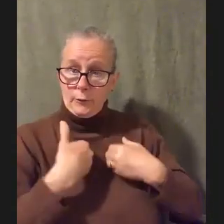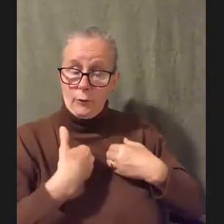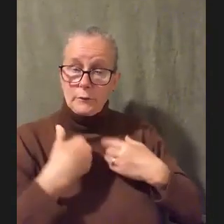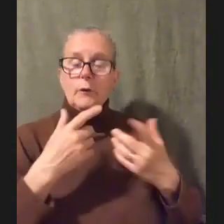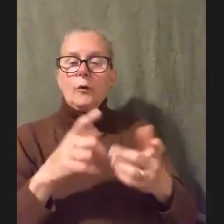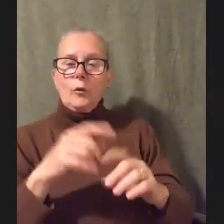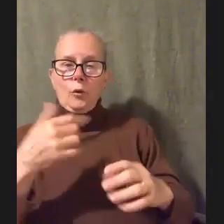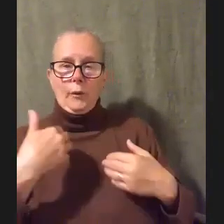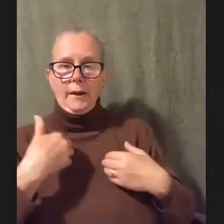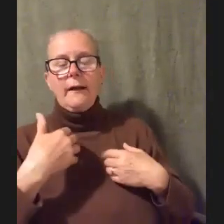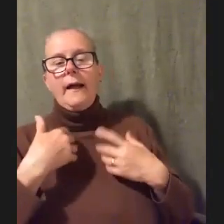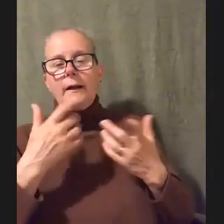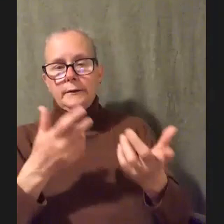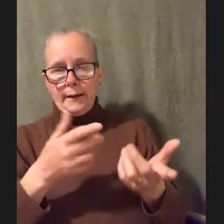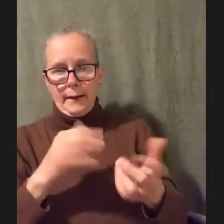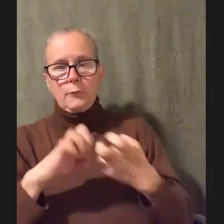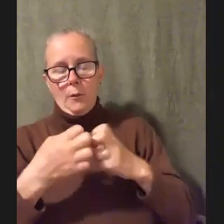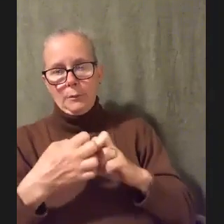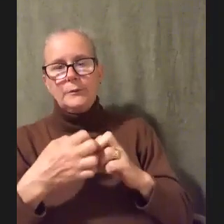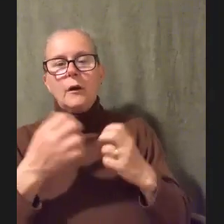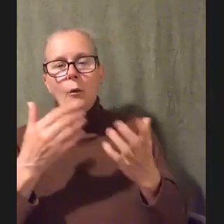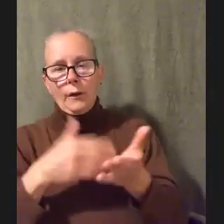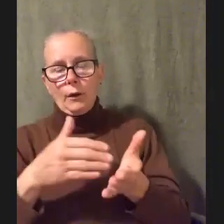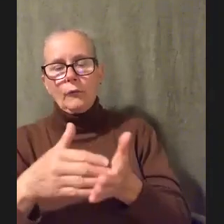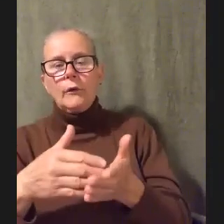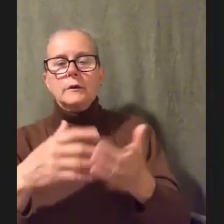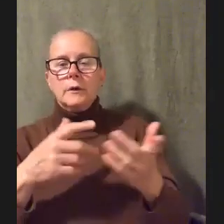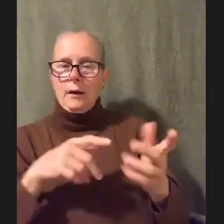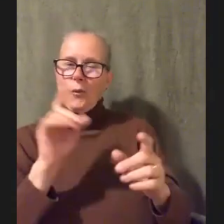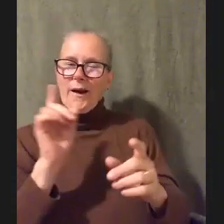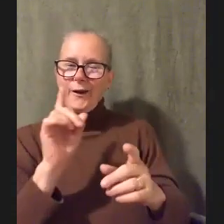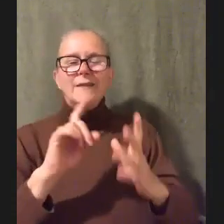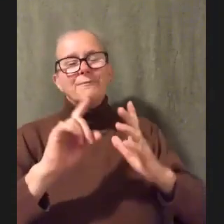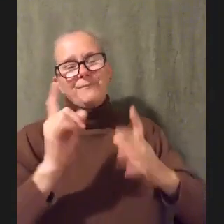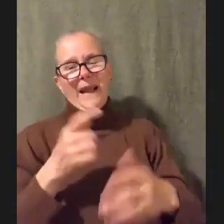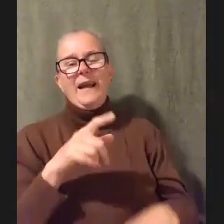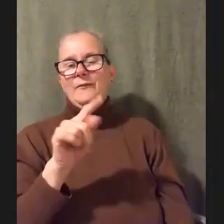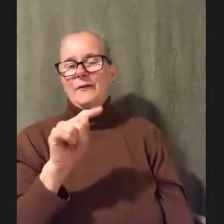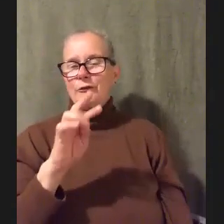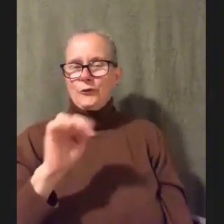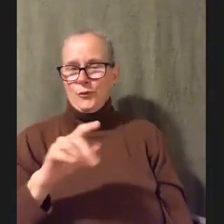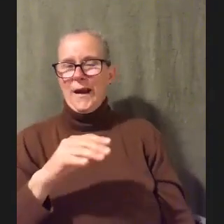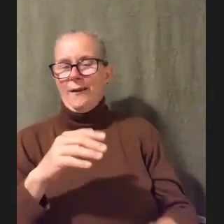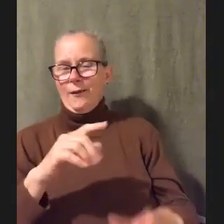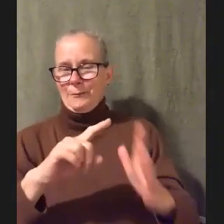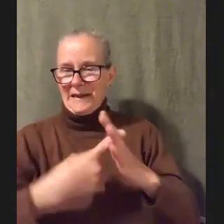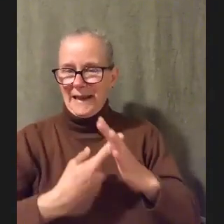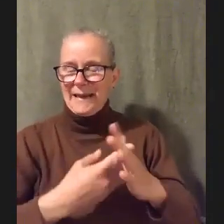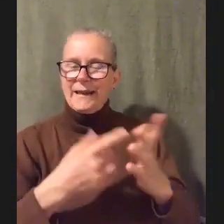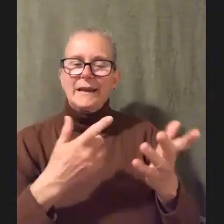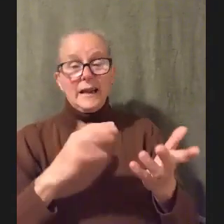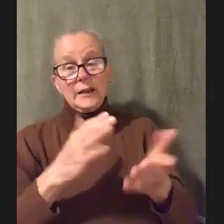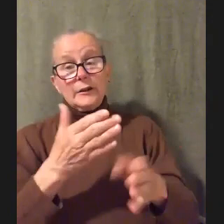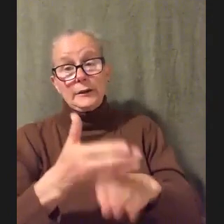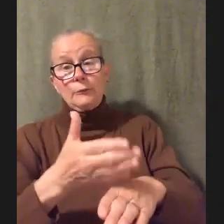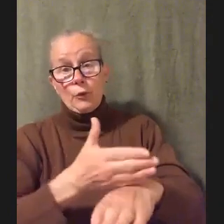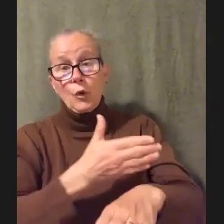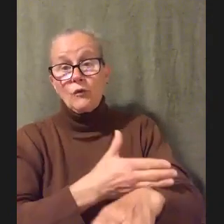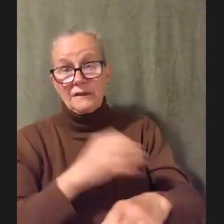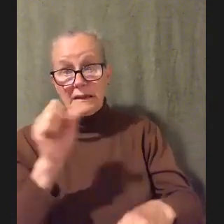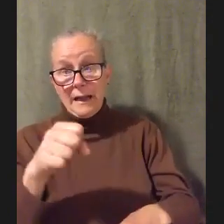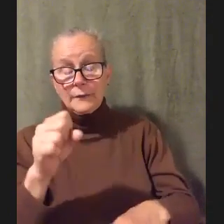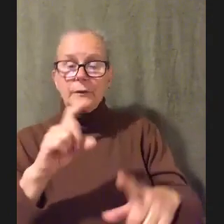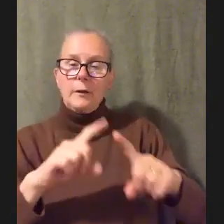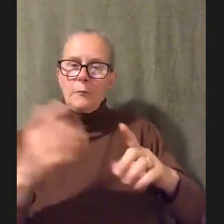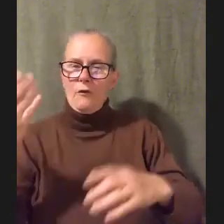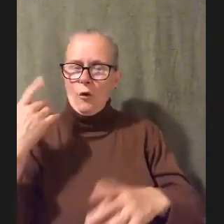Yeah, we have had problems, a number of problems at trailheads. It's gotten way better in the last 7 to 10 days, as I mentioned earlier. But early on,